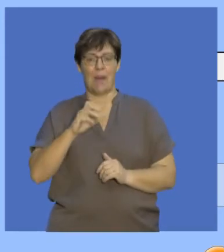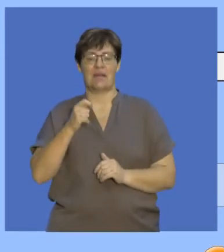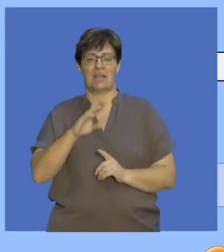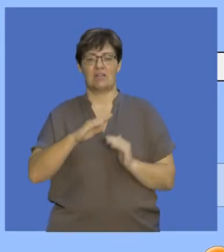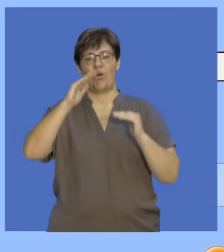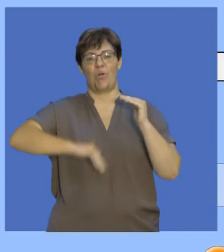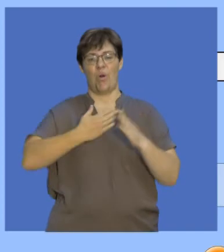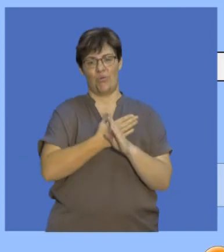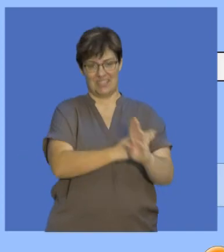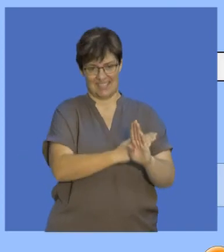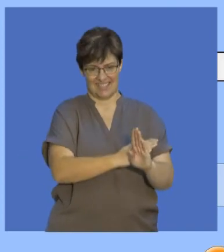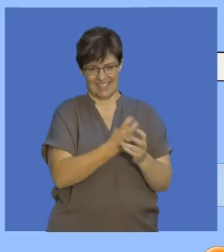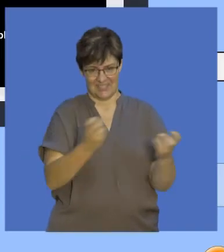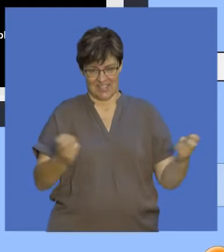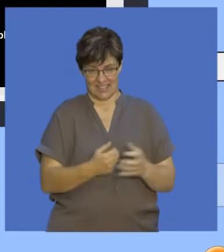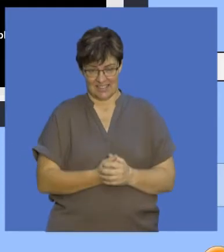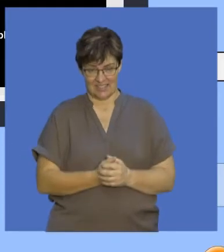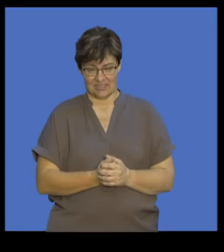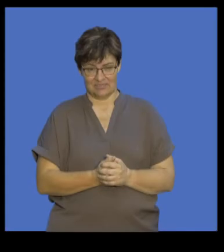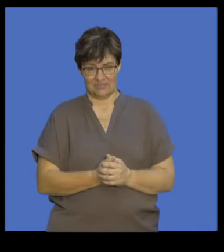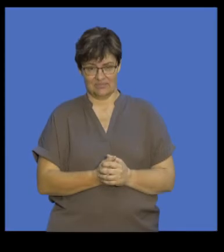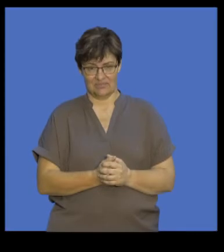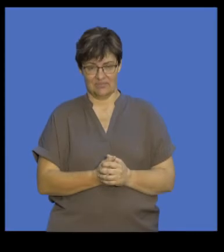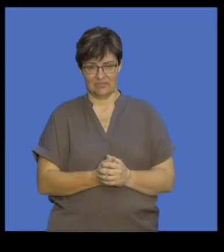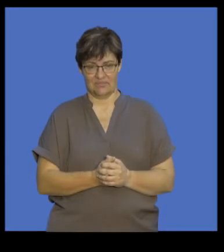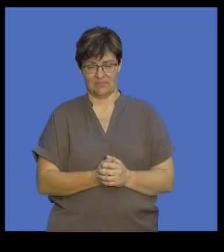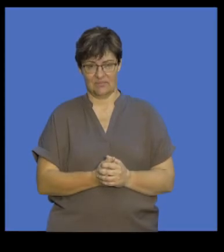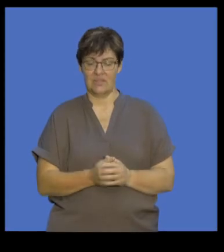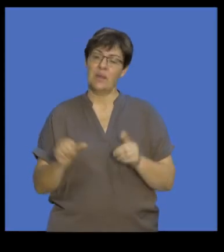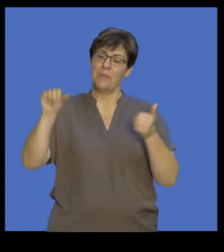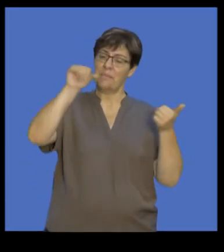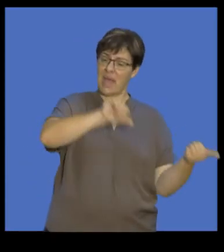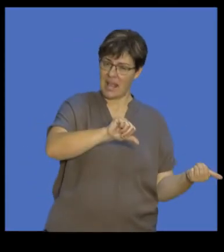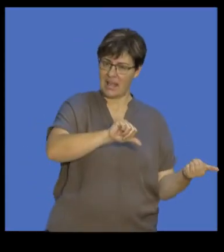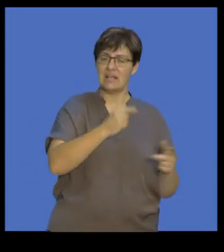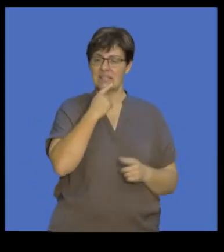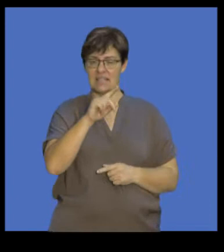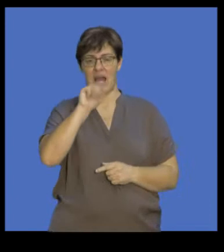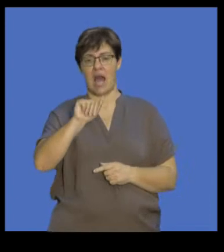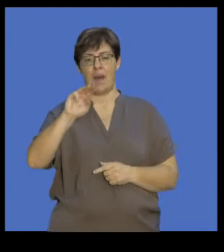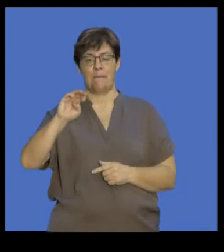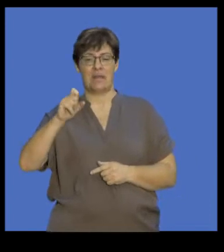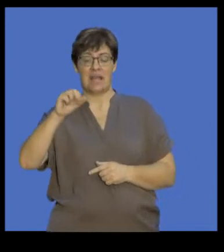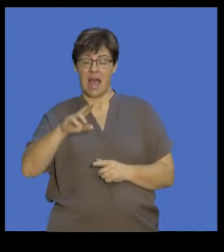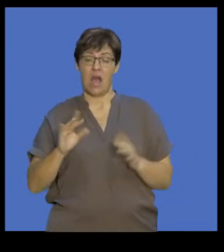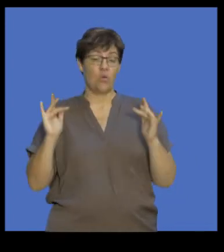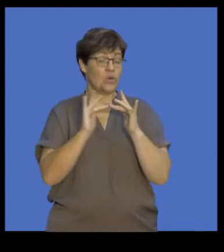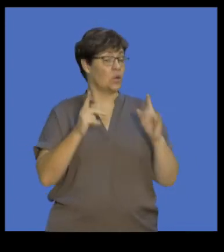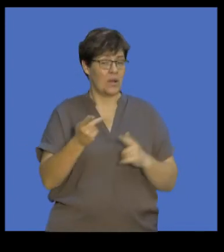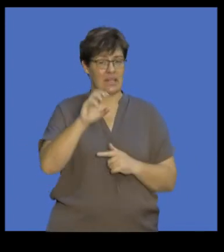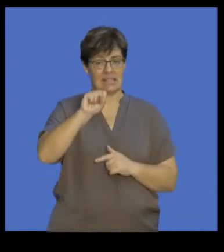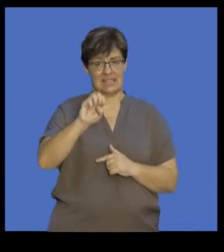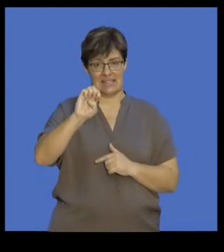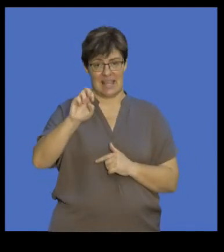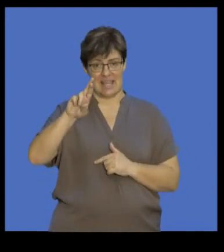a low resistance device, right? Okay. Now, going back, it says the ammeter is connected in series. When we